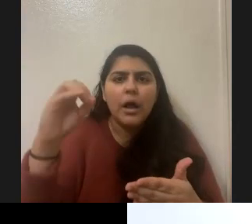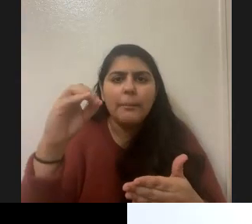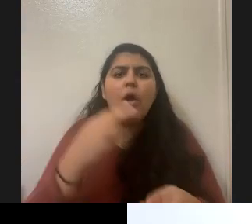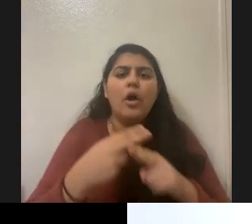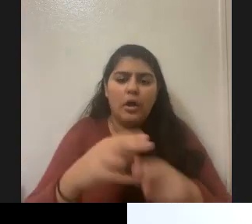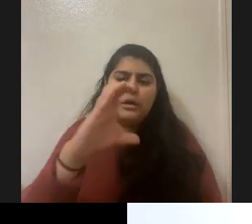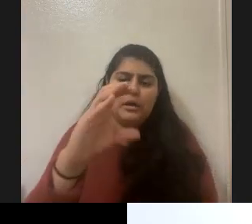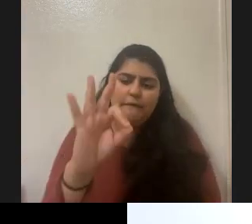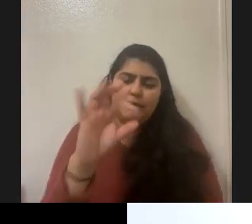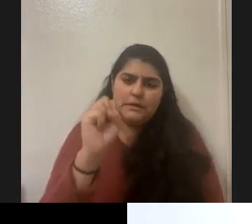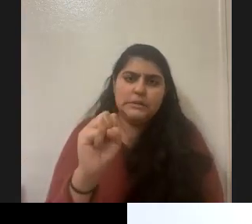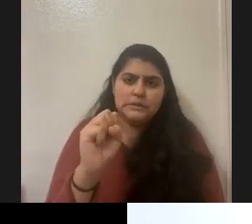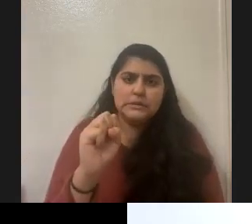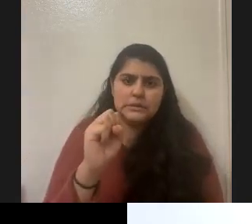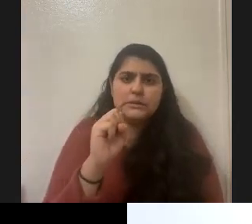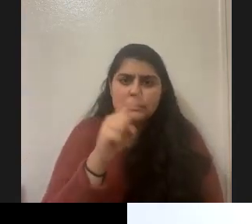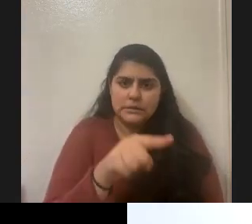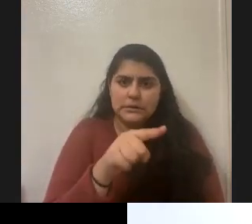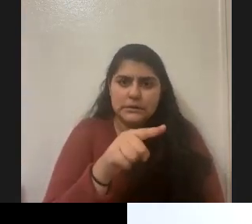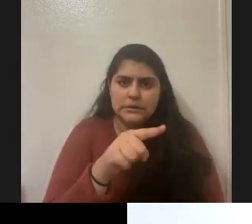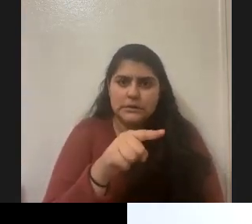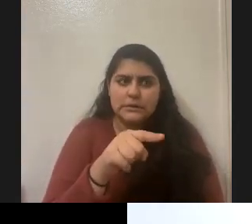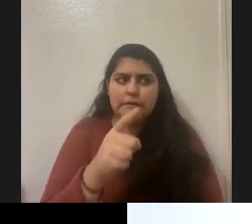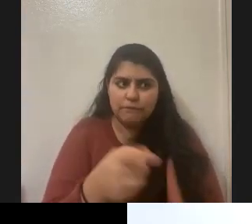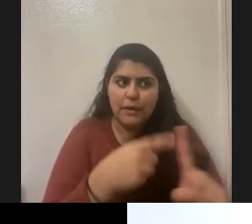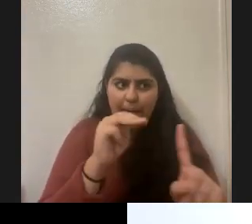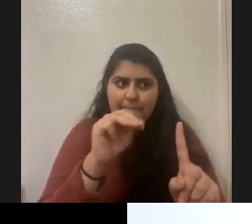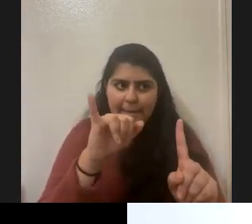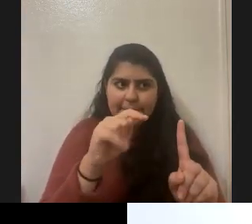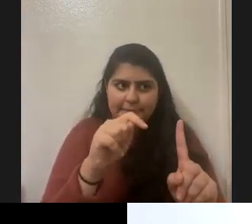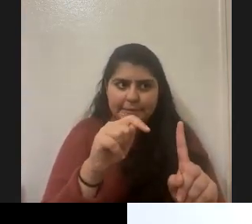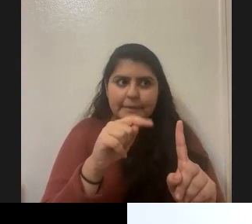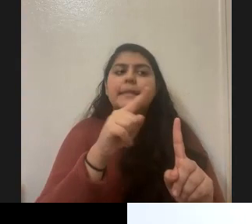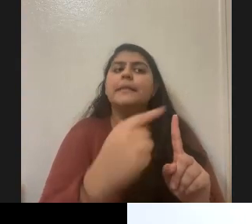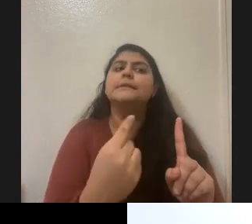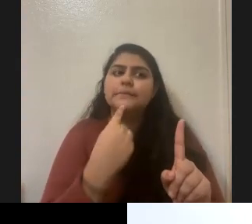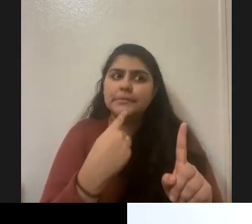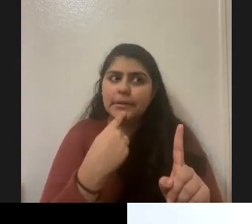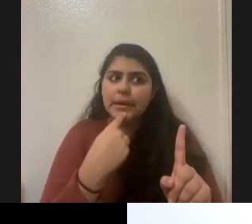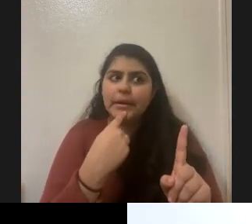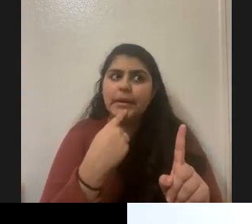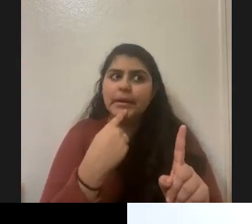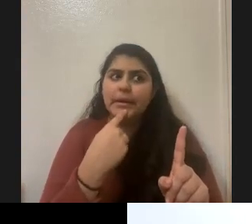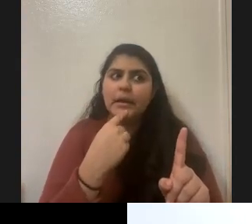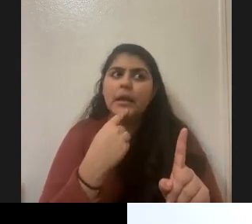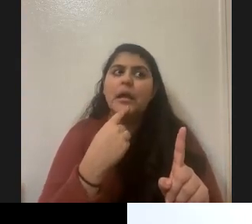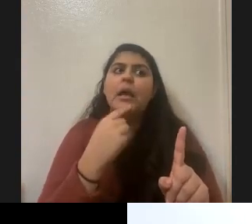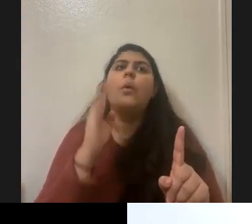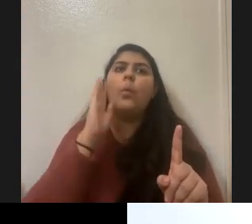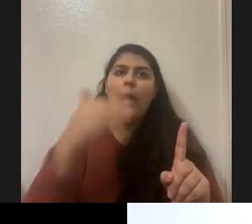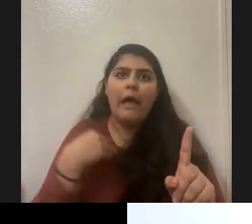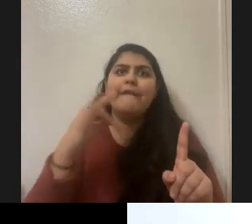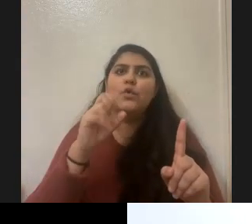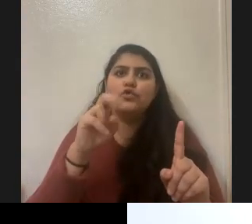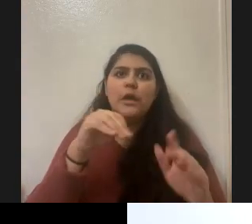CFS. They're based, they came from MIT, and they claim that they're gonna have fusion in about